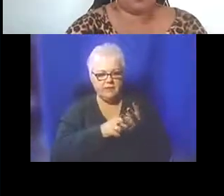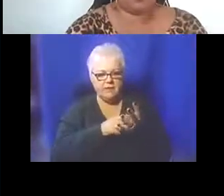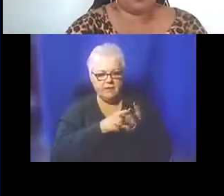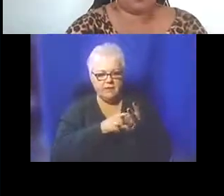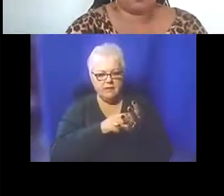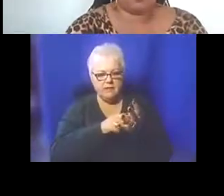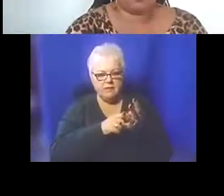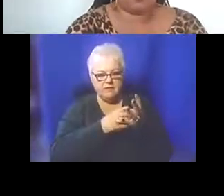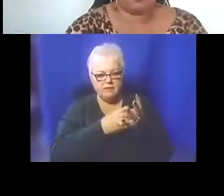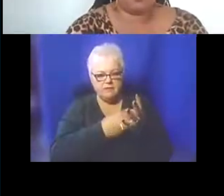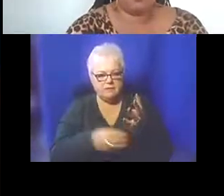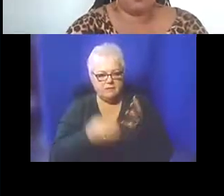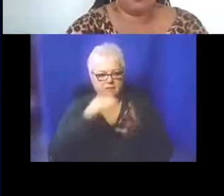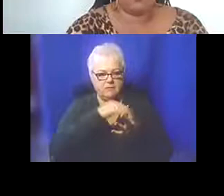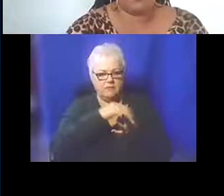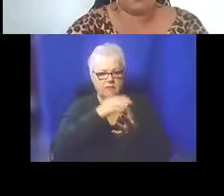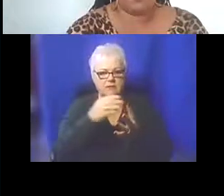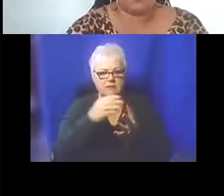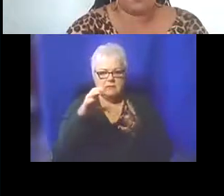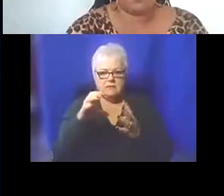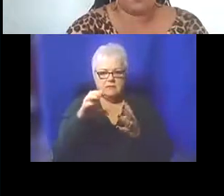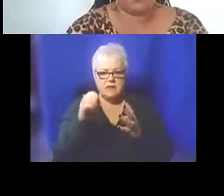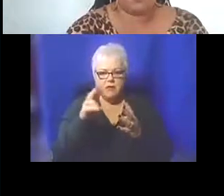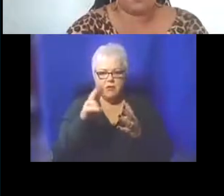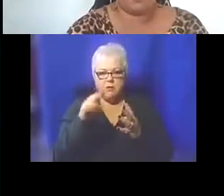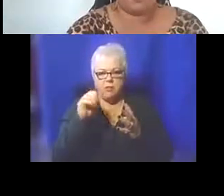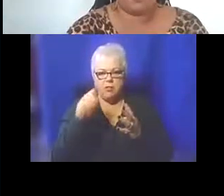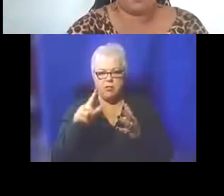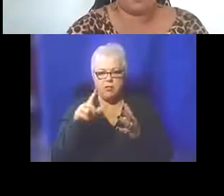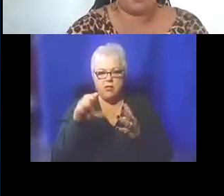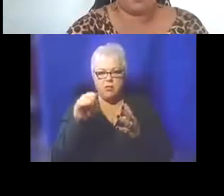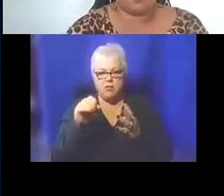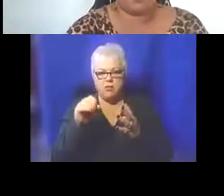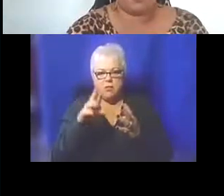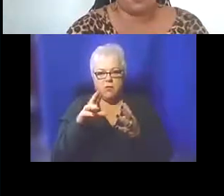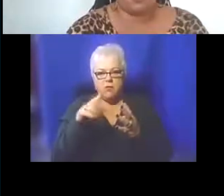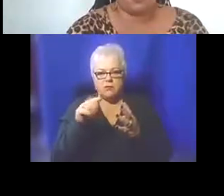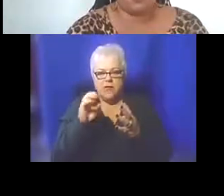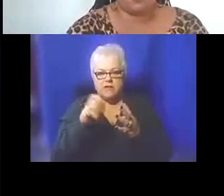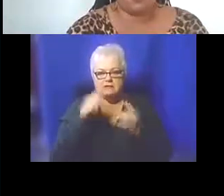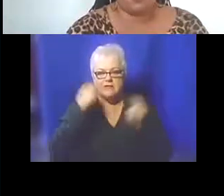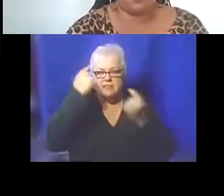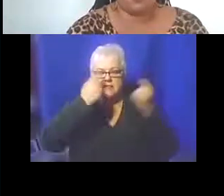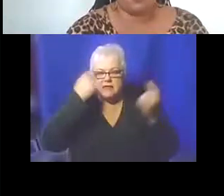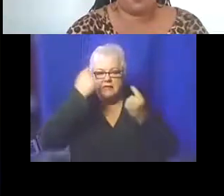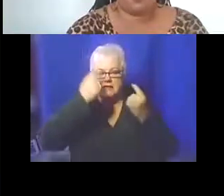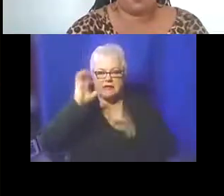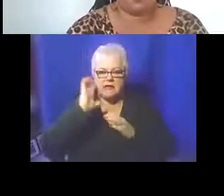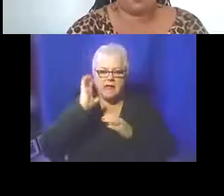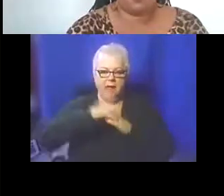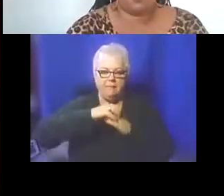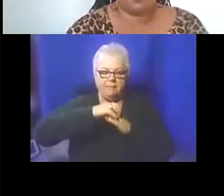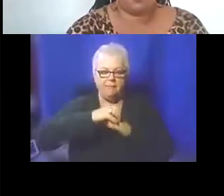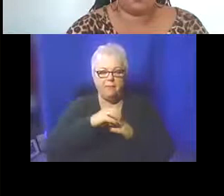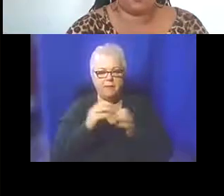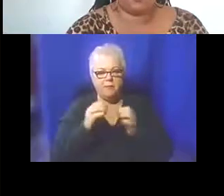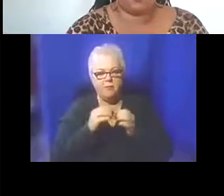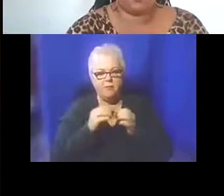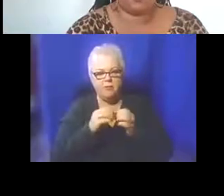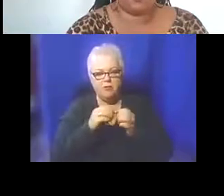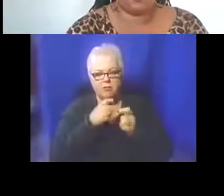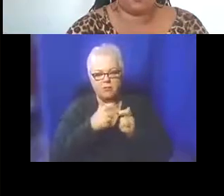emotional brain, you've got the cerebral cortex, the thinking cap of the brain. The cerebral cortex is much thicker in mammals,